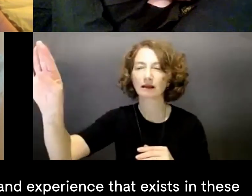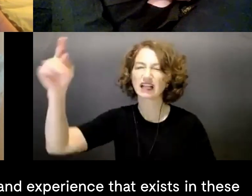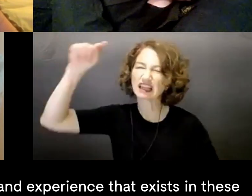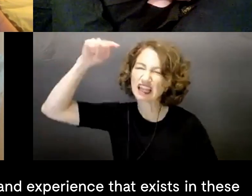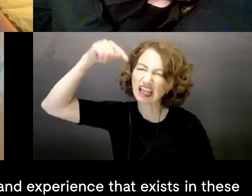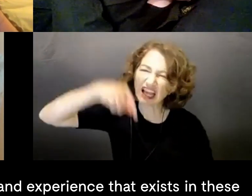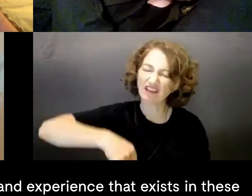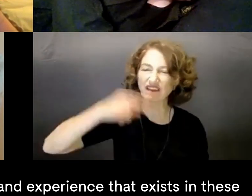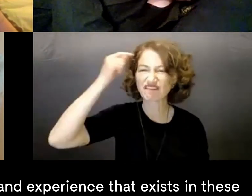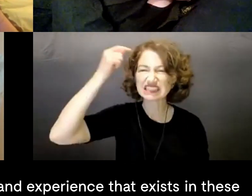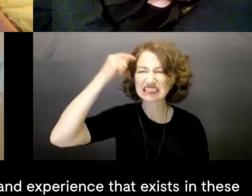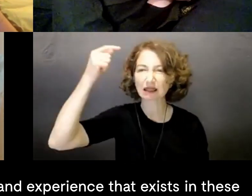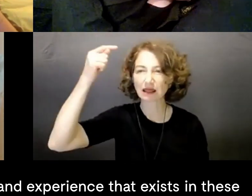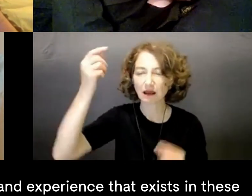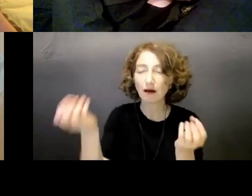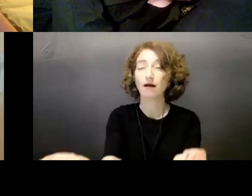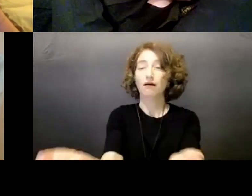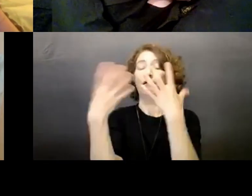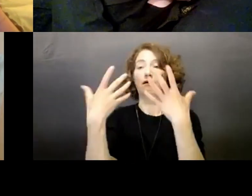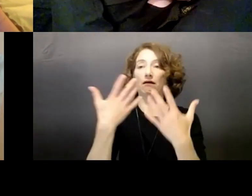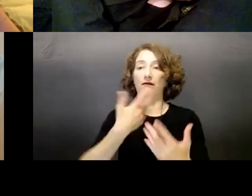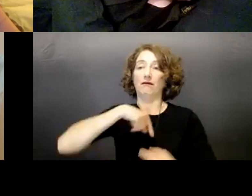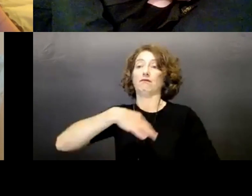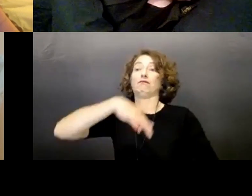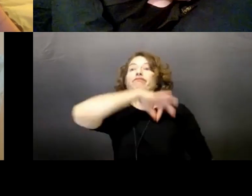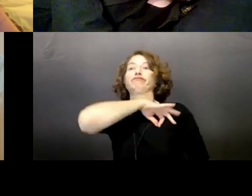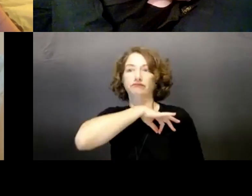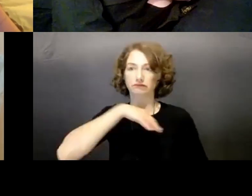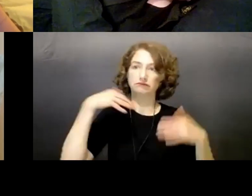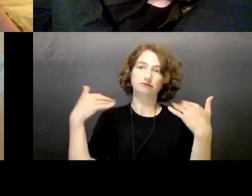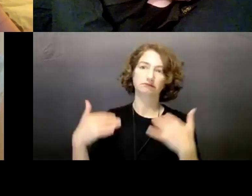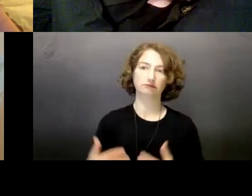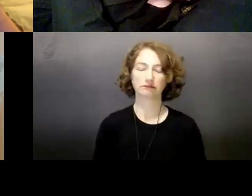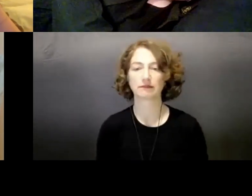exists in these contributors. It feels quite important to add that.